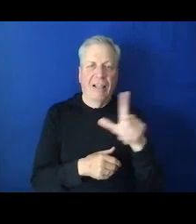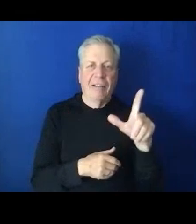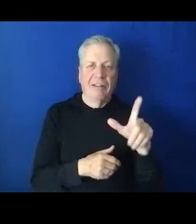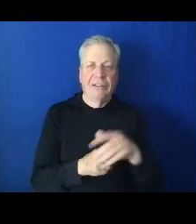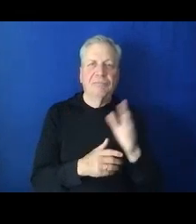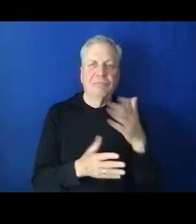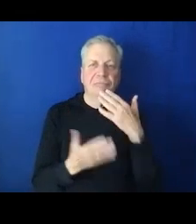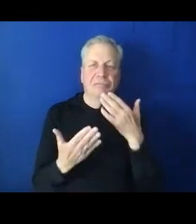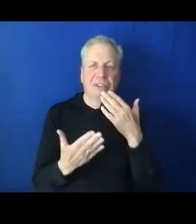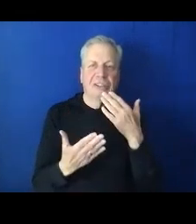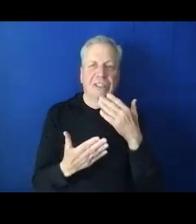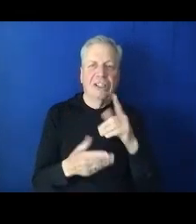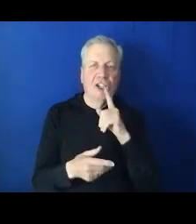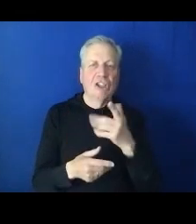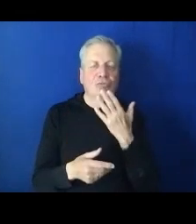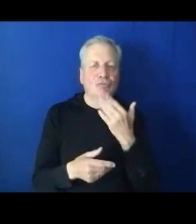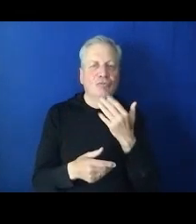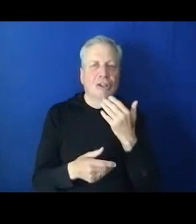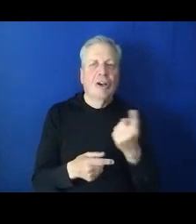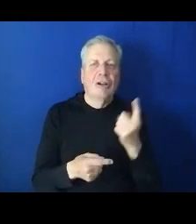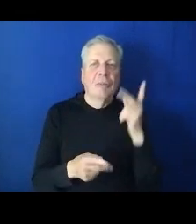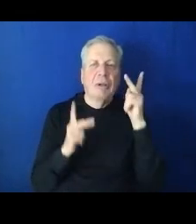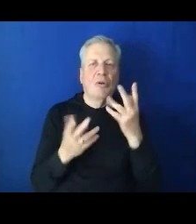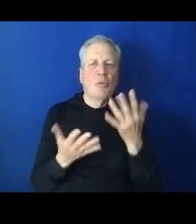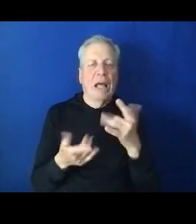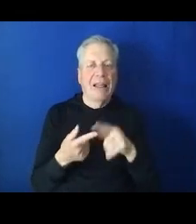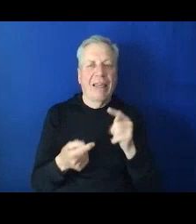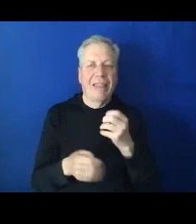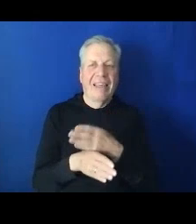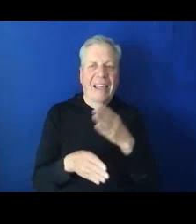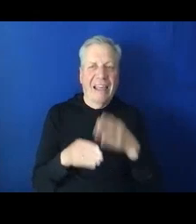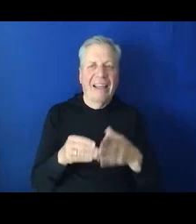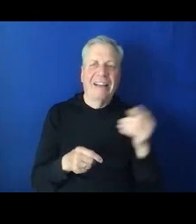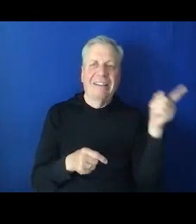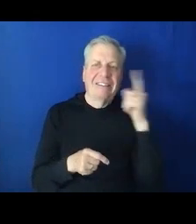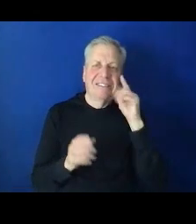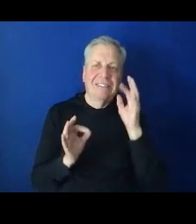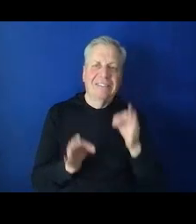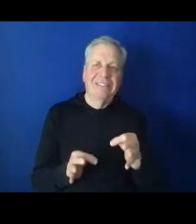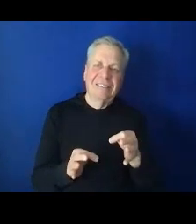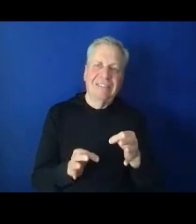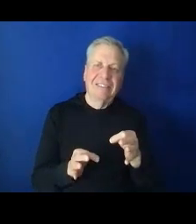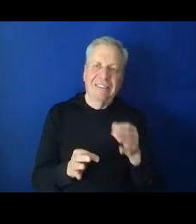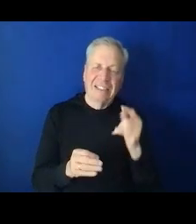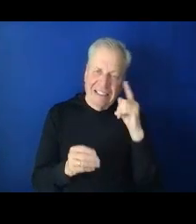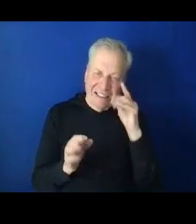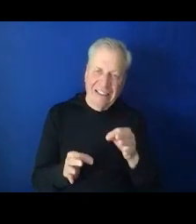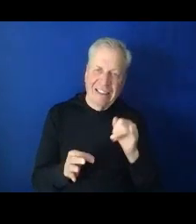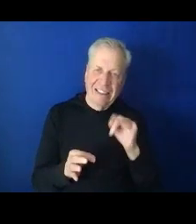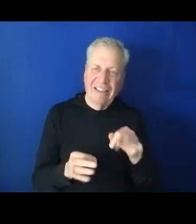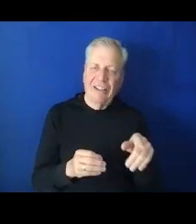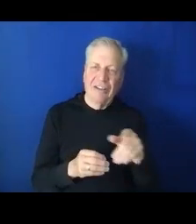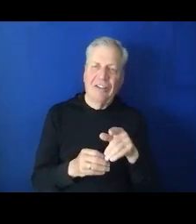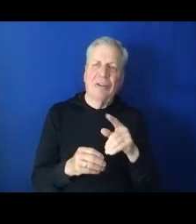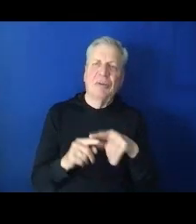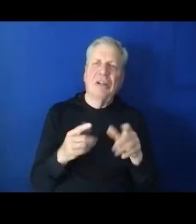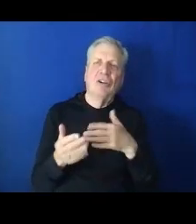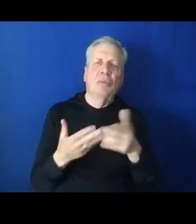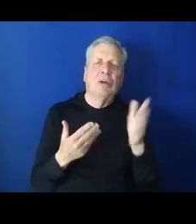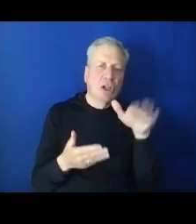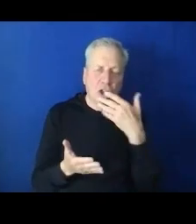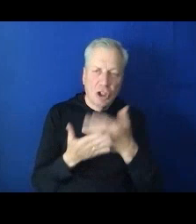Thanks. That's really generous. Usually folks wait till the end and they decide, they decide if they're clapping. Good